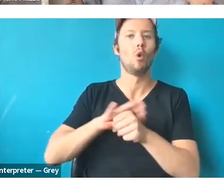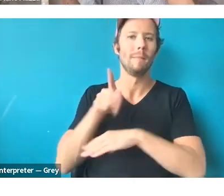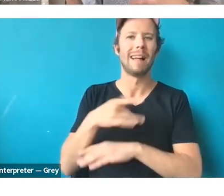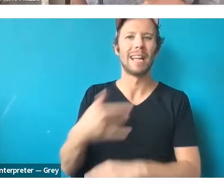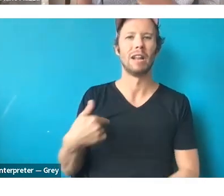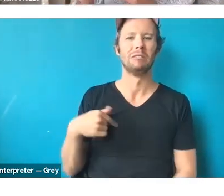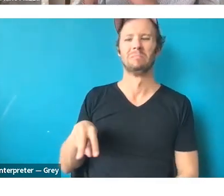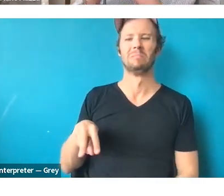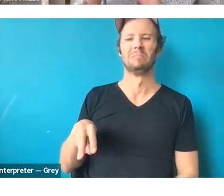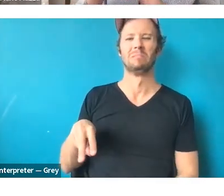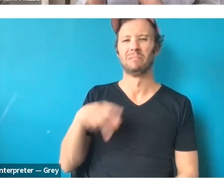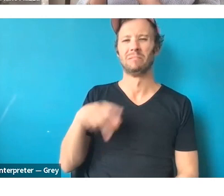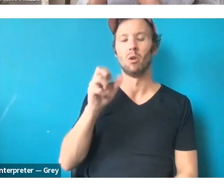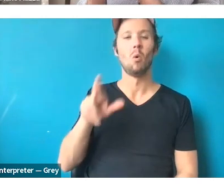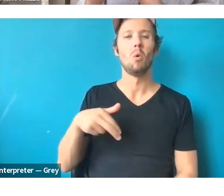we often